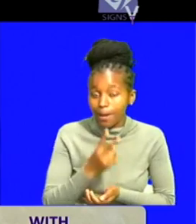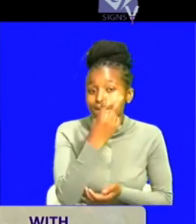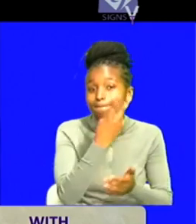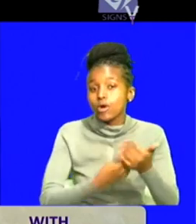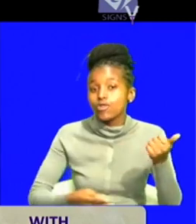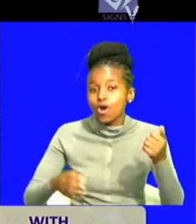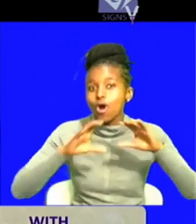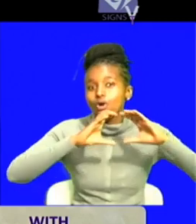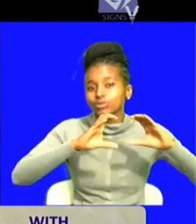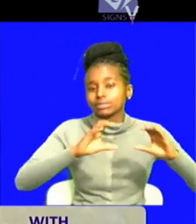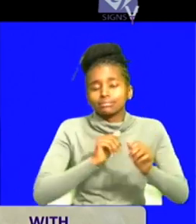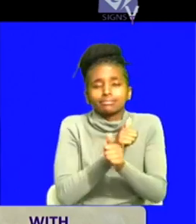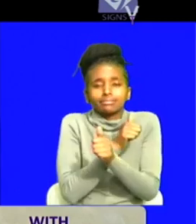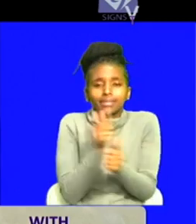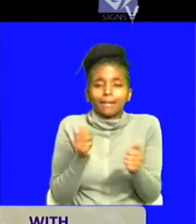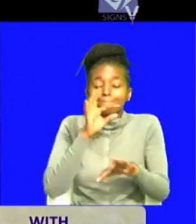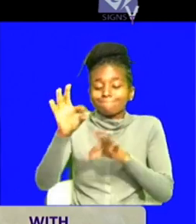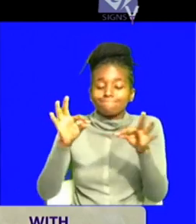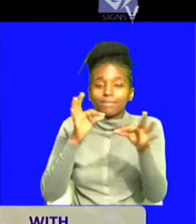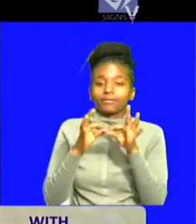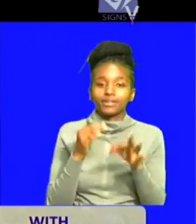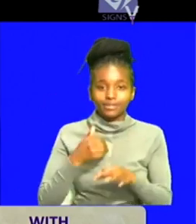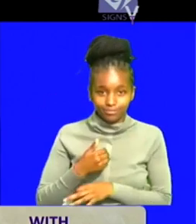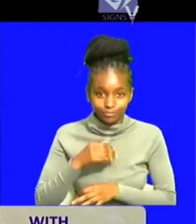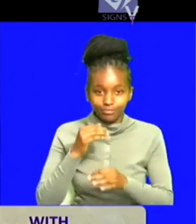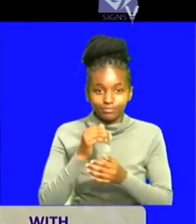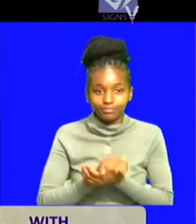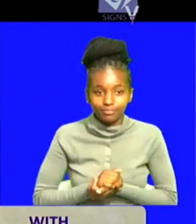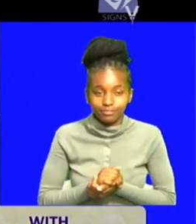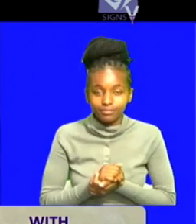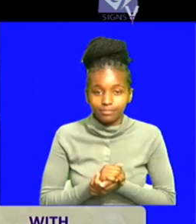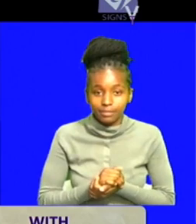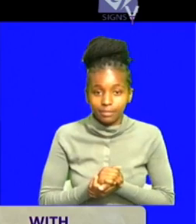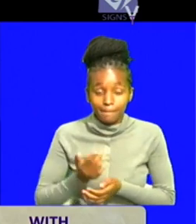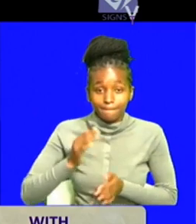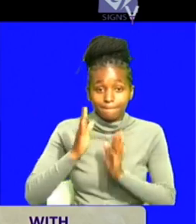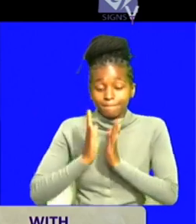are very good. Right. They are perfect. Yes. So I think personally,